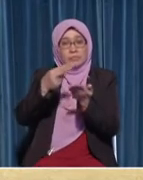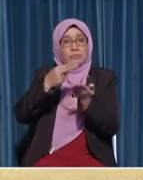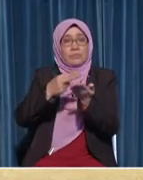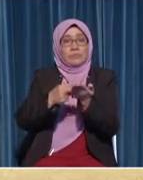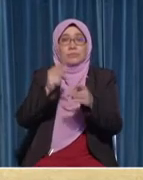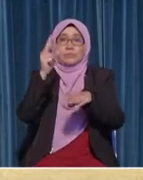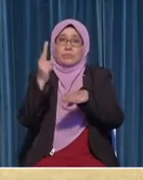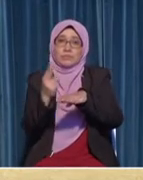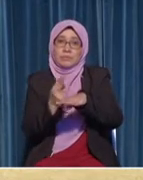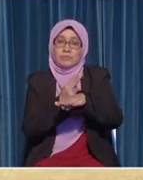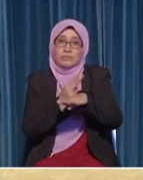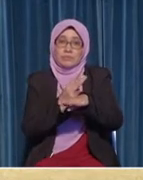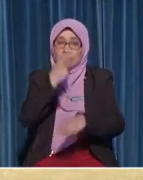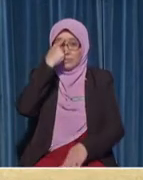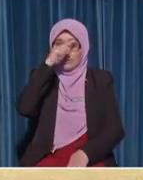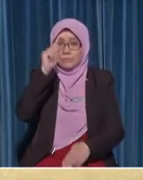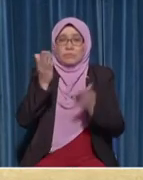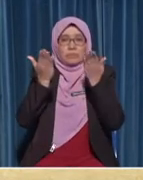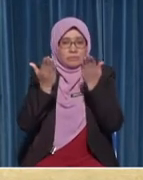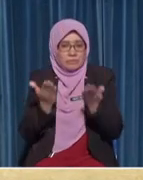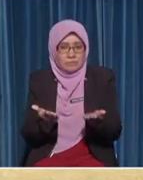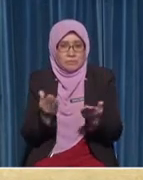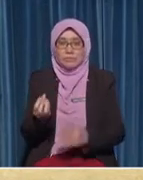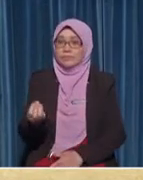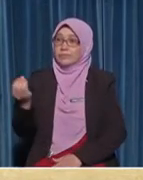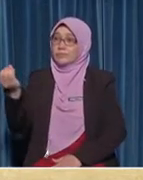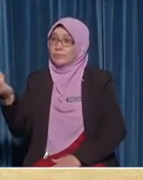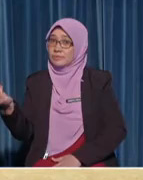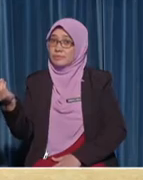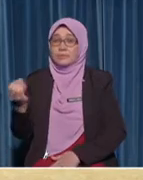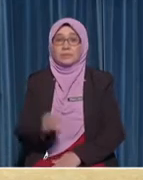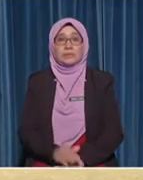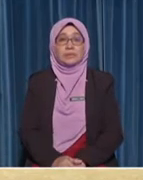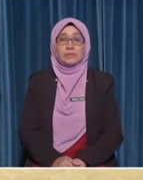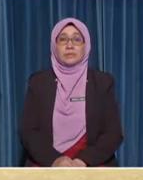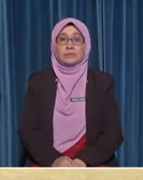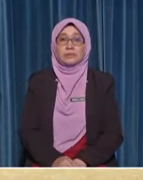mass used for heavy object.